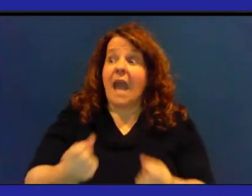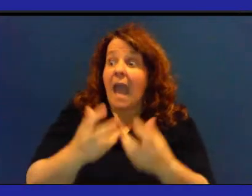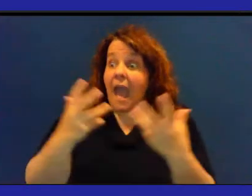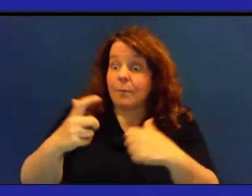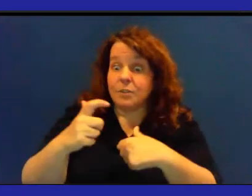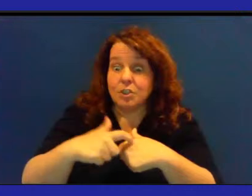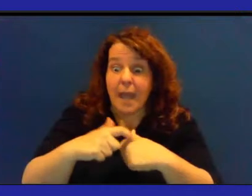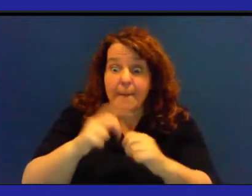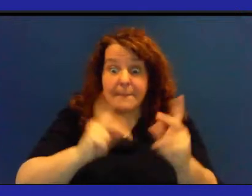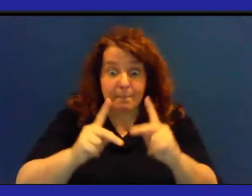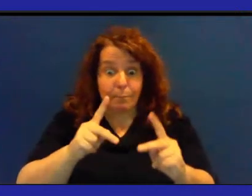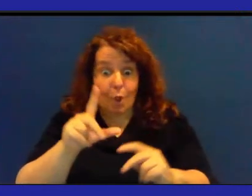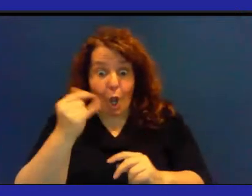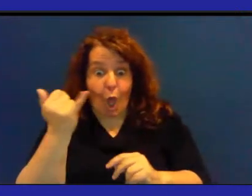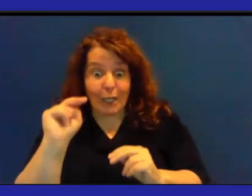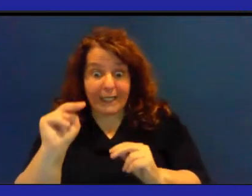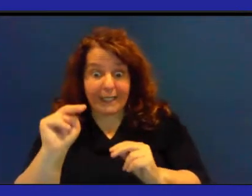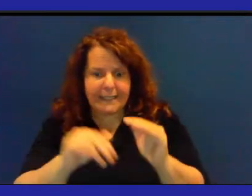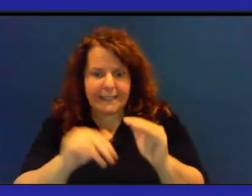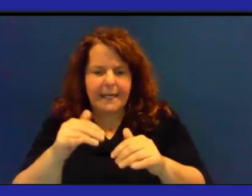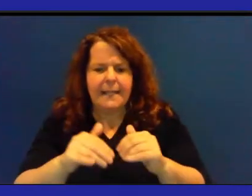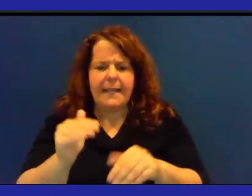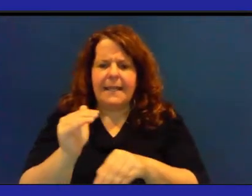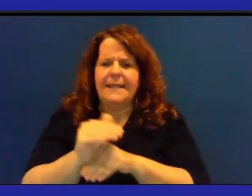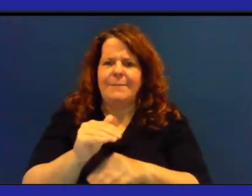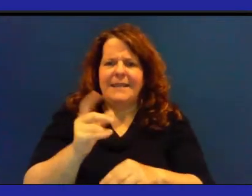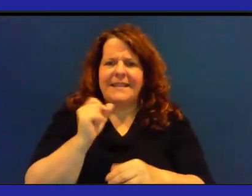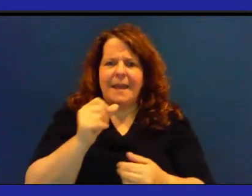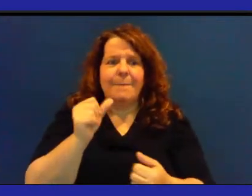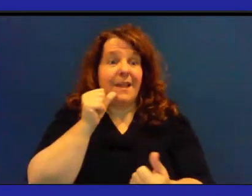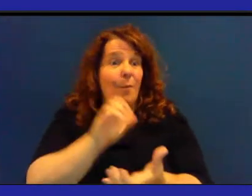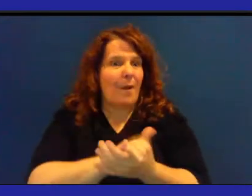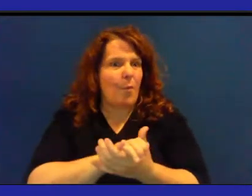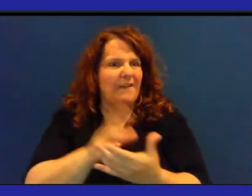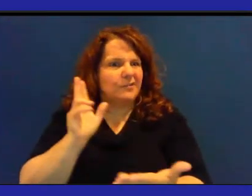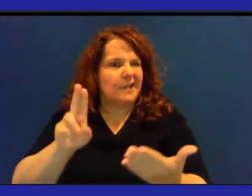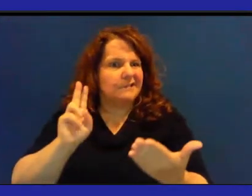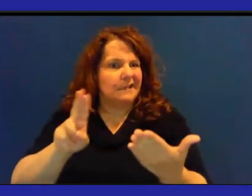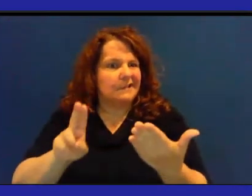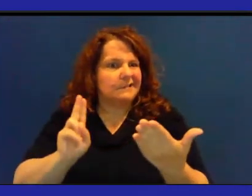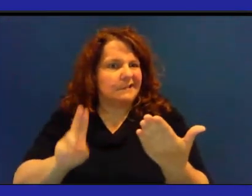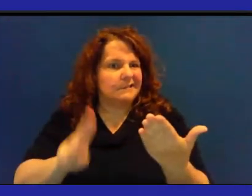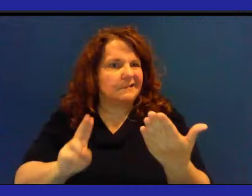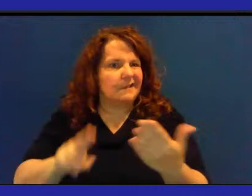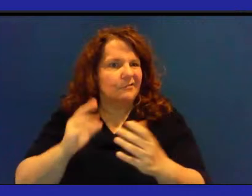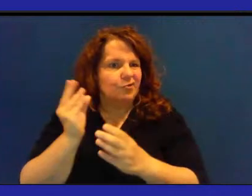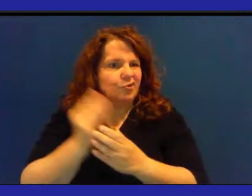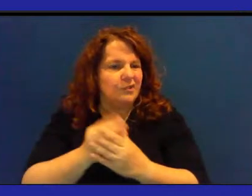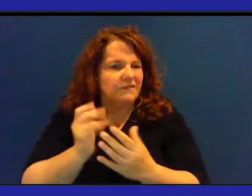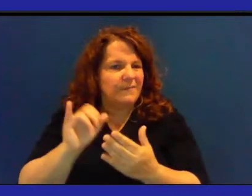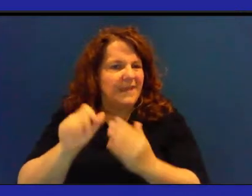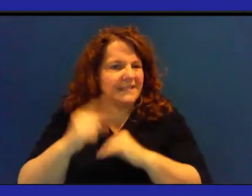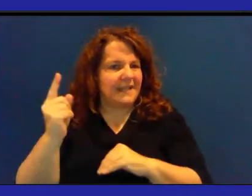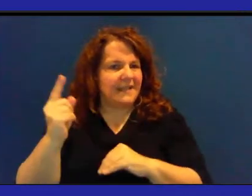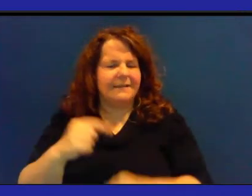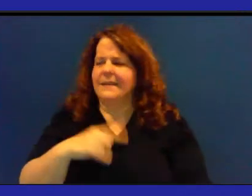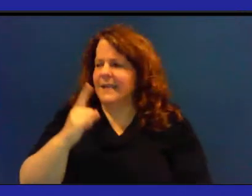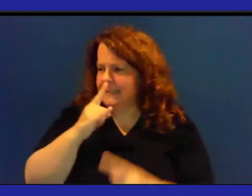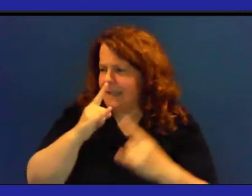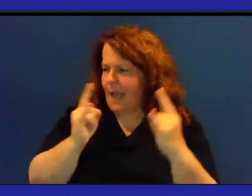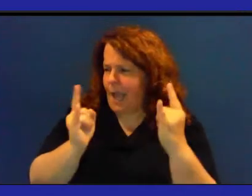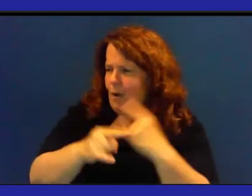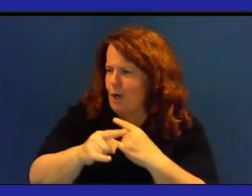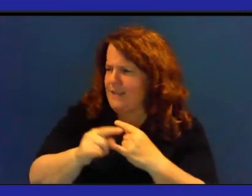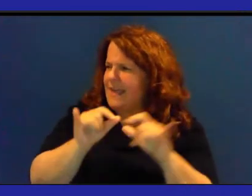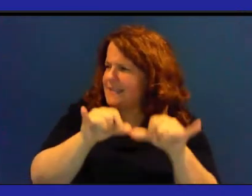9 p.m., like my wife does to sign her charts from that day, right? It's a bit of an irony that the